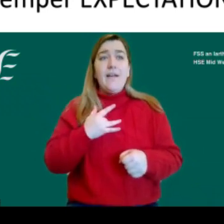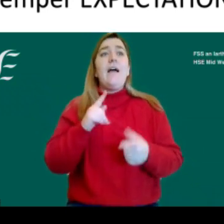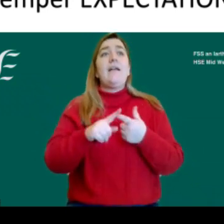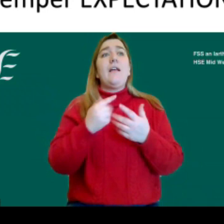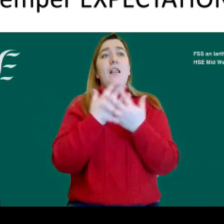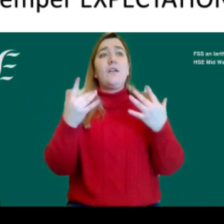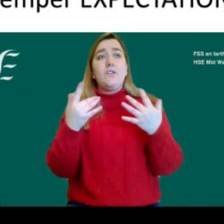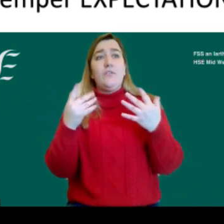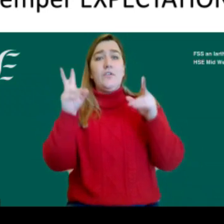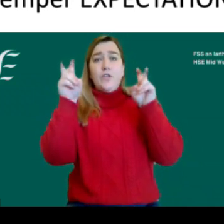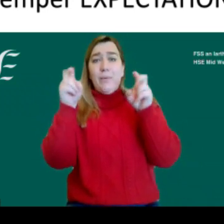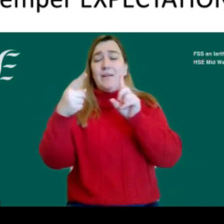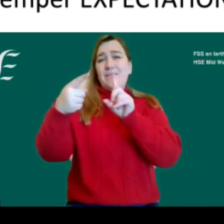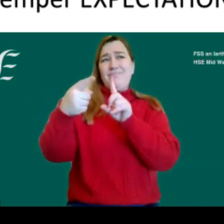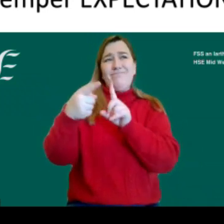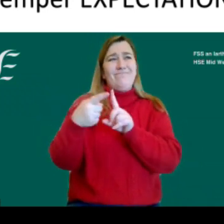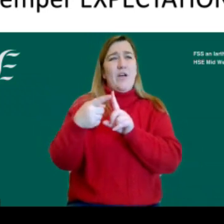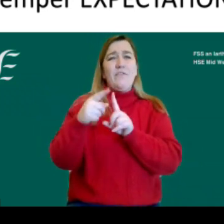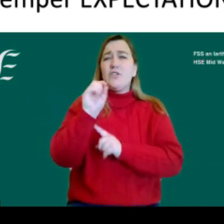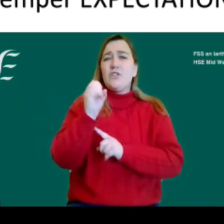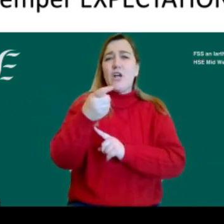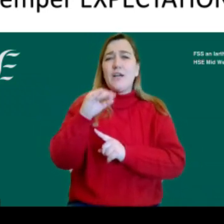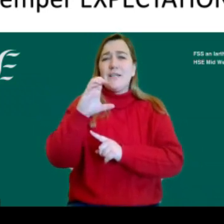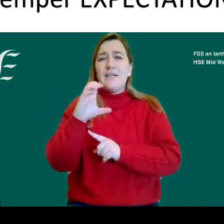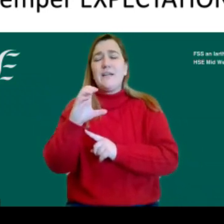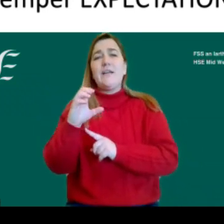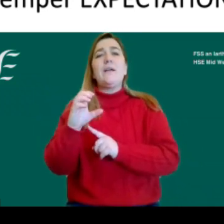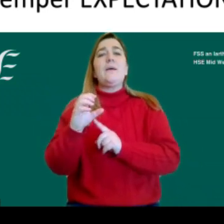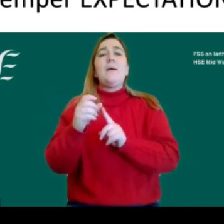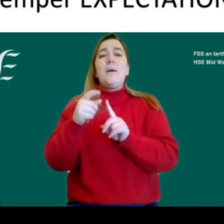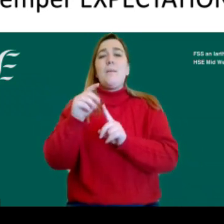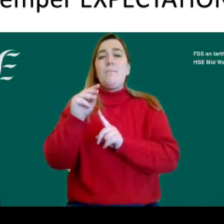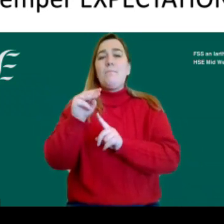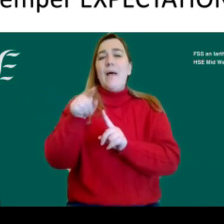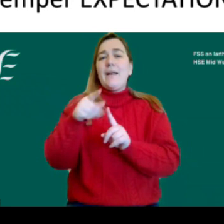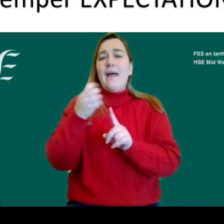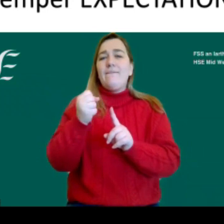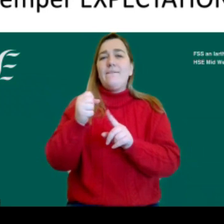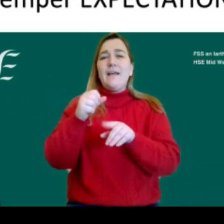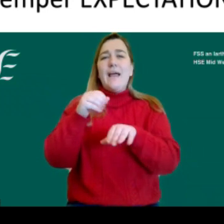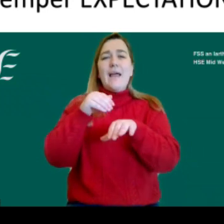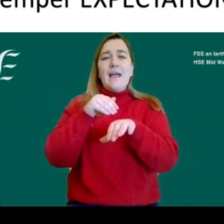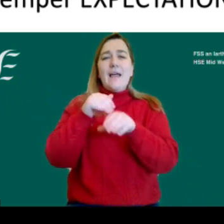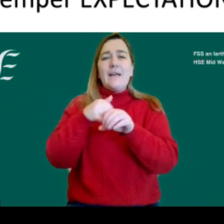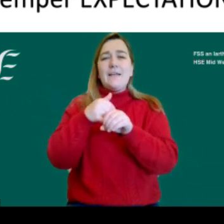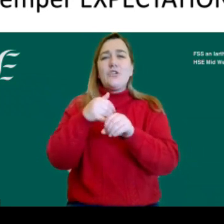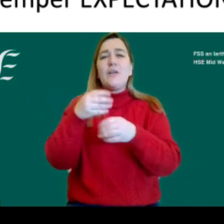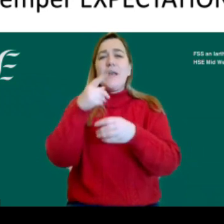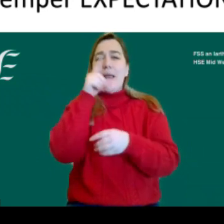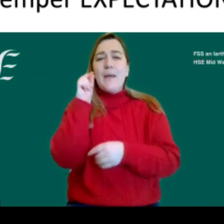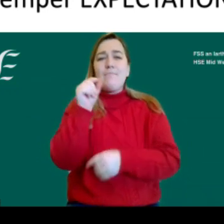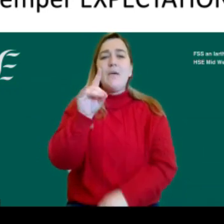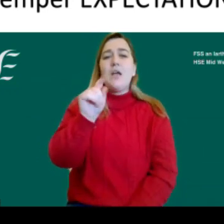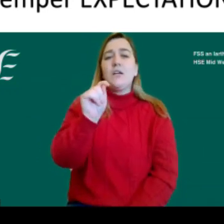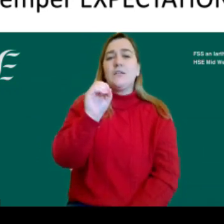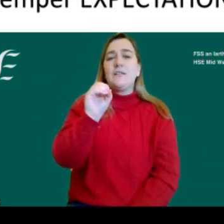tachyphylaxis. And tachyphylaxis is when you use very high doses of hormones, the hormones are actually not as effective anymore. And so women that really